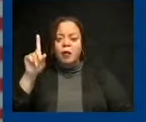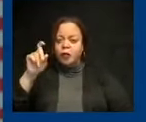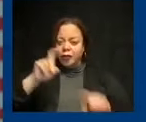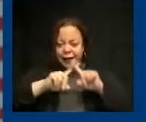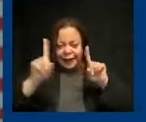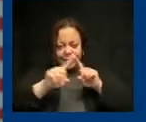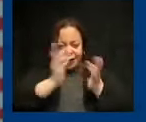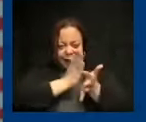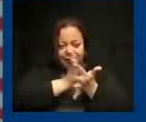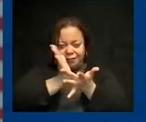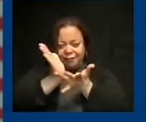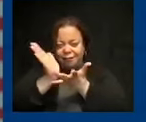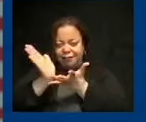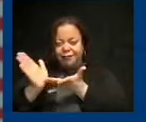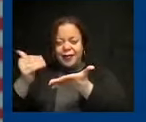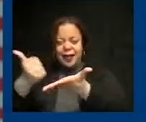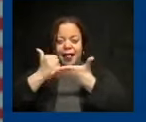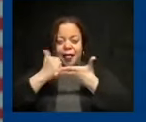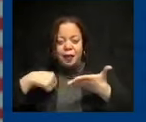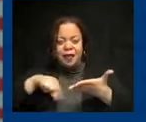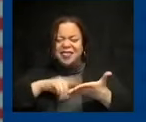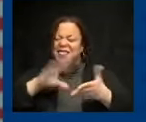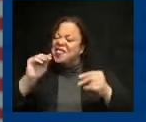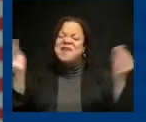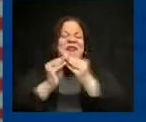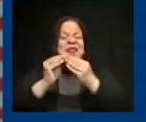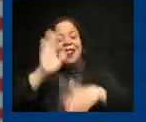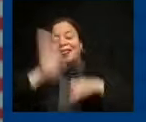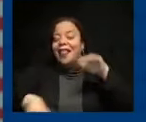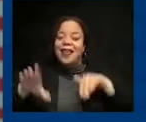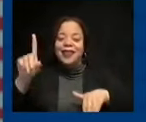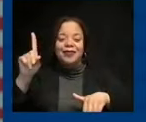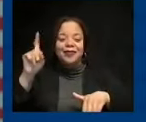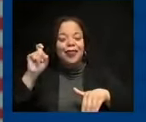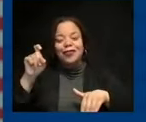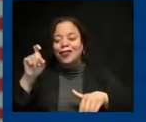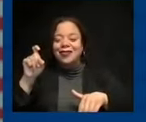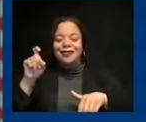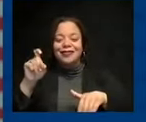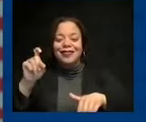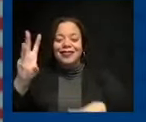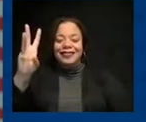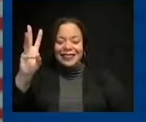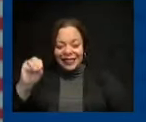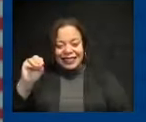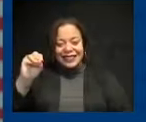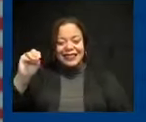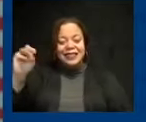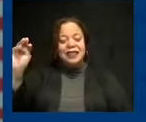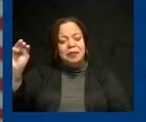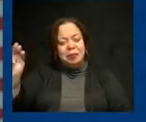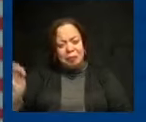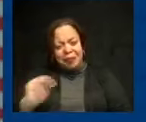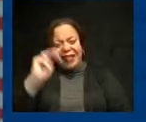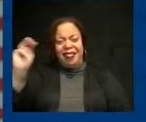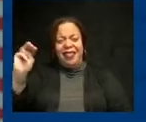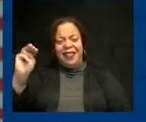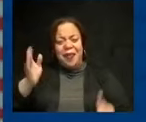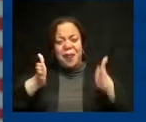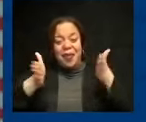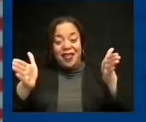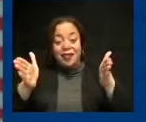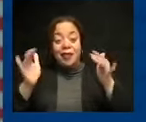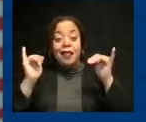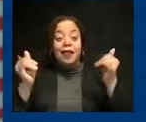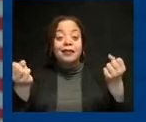but 160 million ways. That's the number of individual relief checks that have been sent